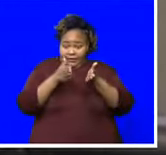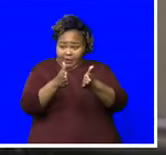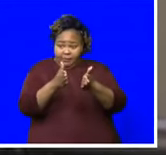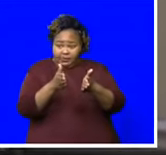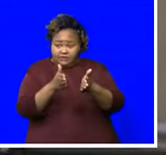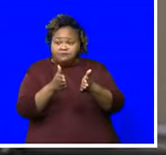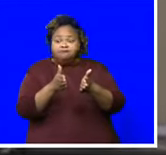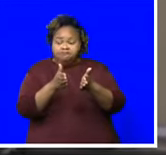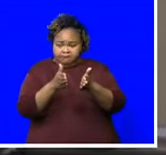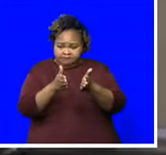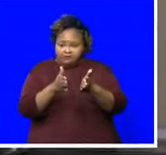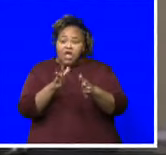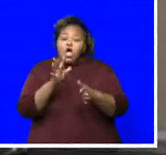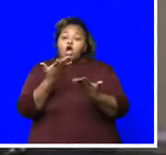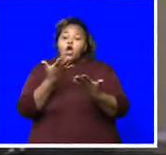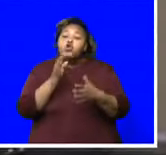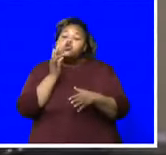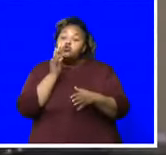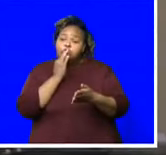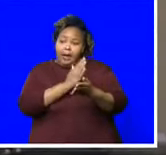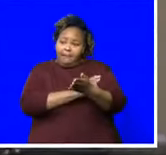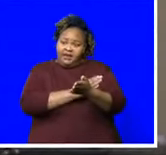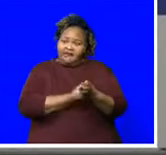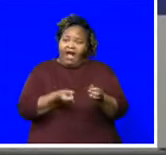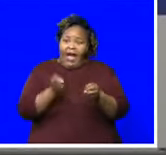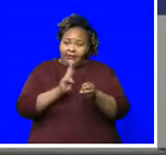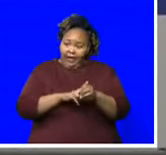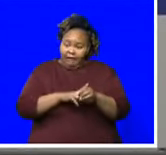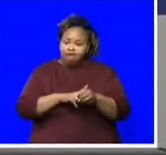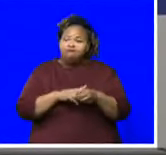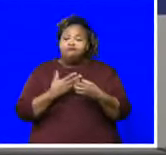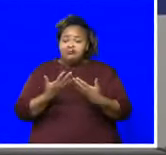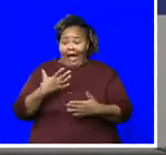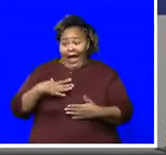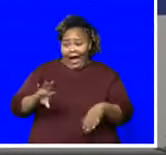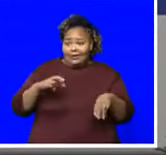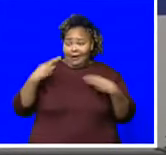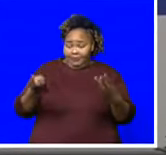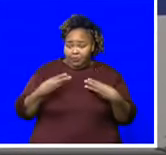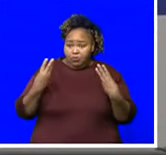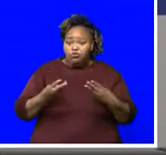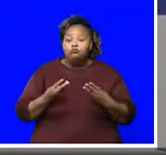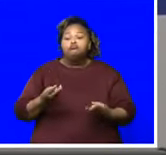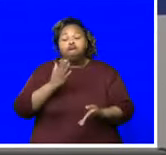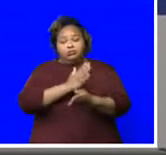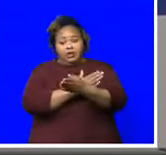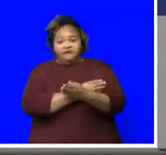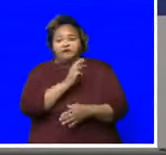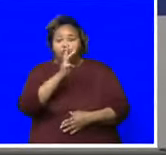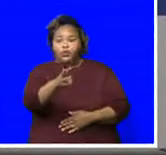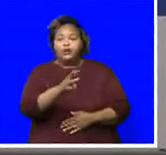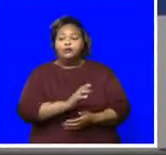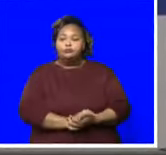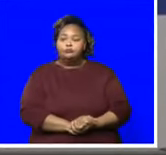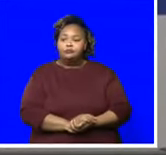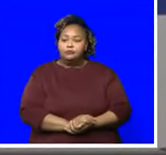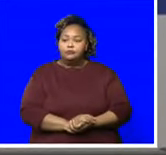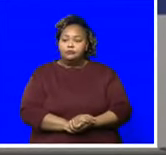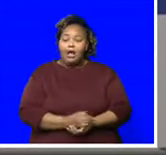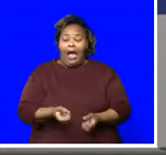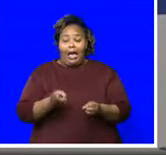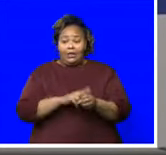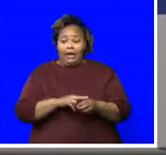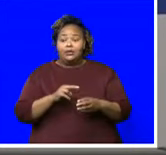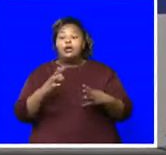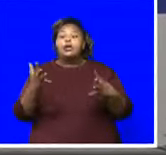people. Moreover, this workshop will offer us an opportunity to update you, honorable senators, on